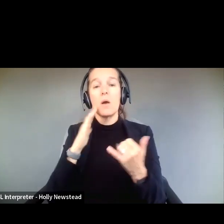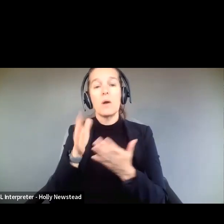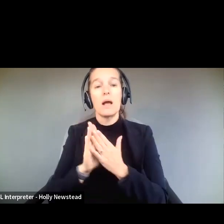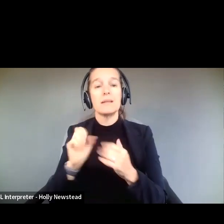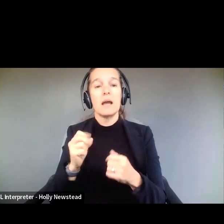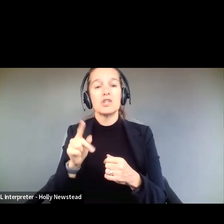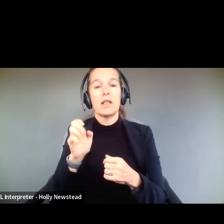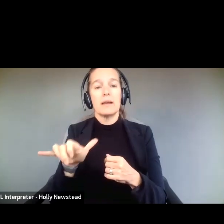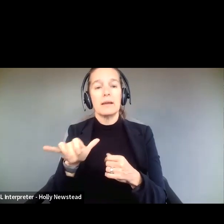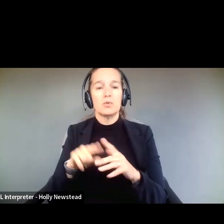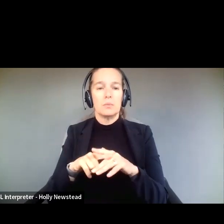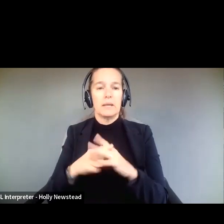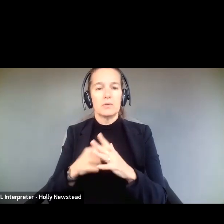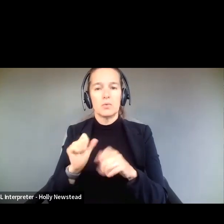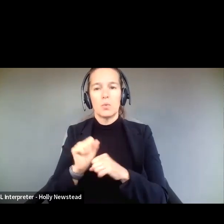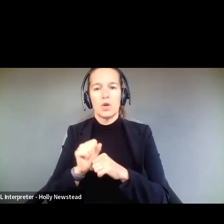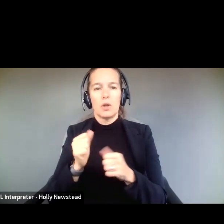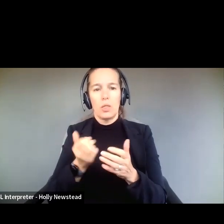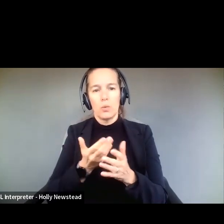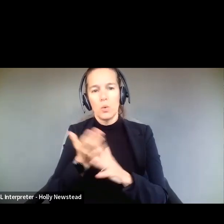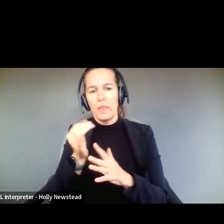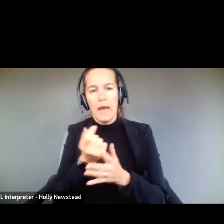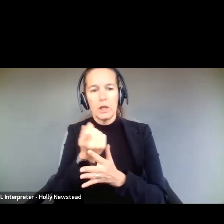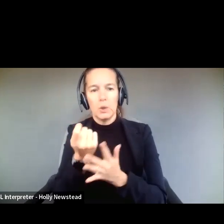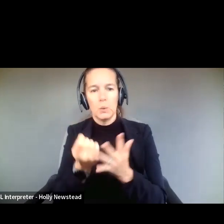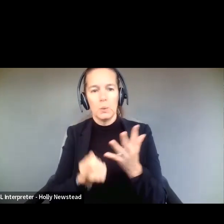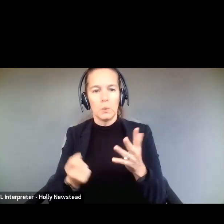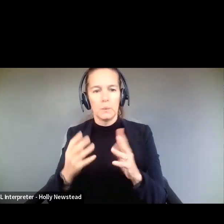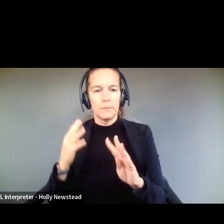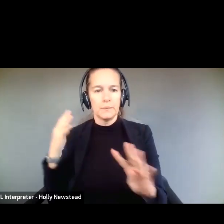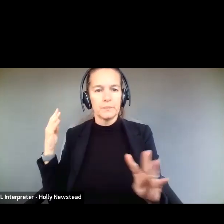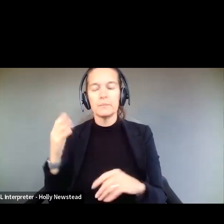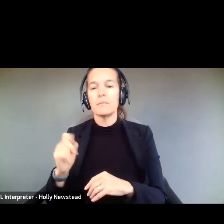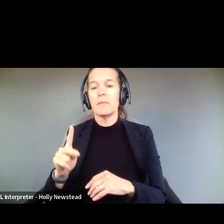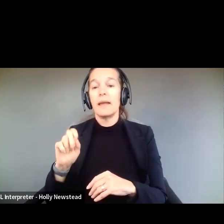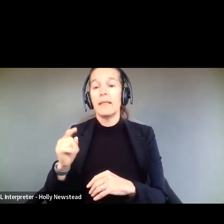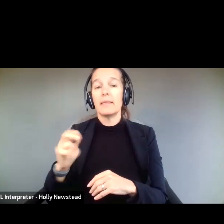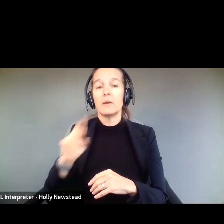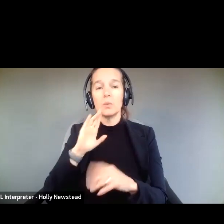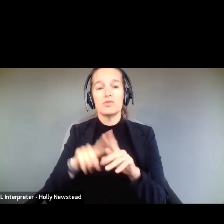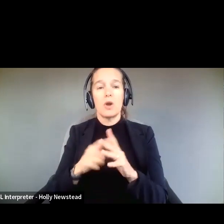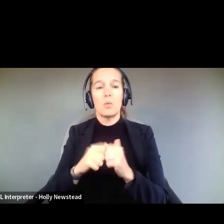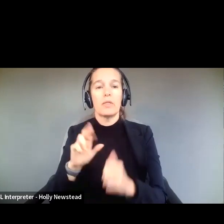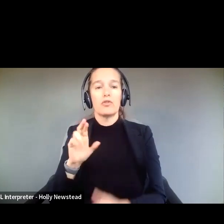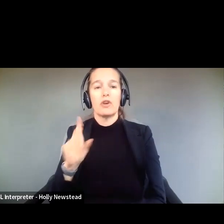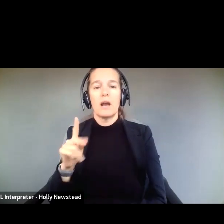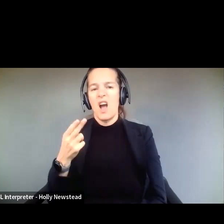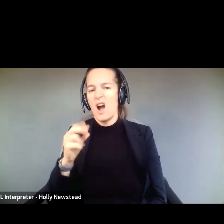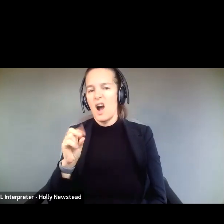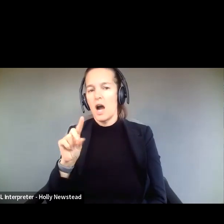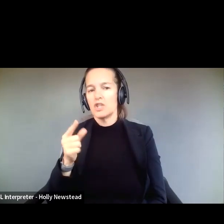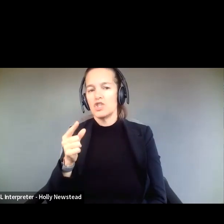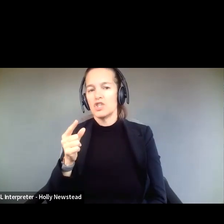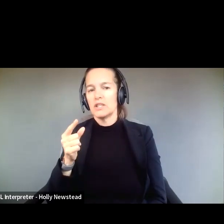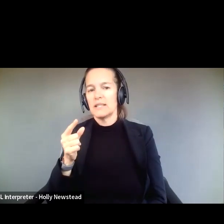to begin working through the public comment queue. Great, thank you, Ethan. We're going to start off with Rick Hodgkins. Rick,